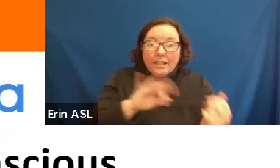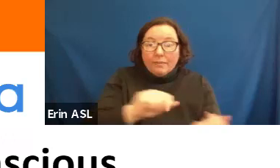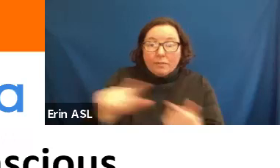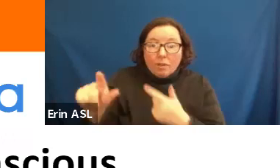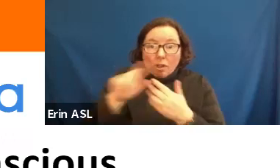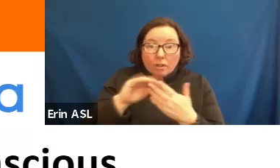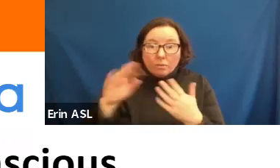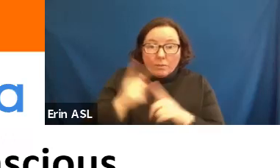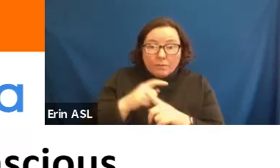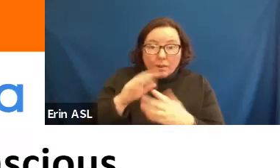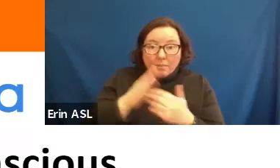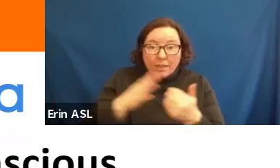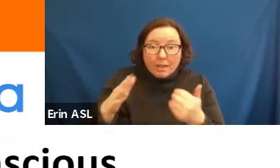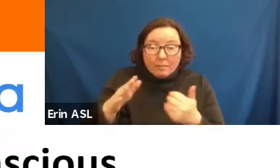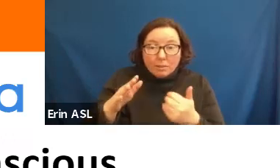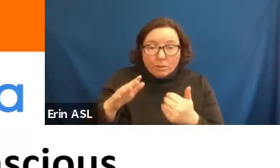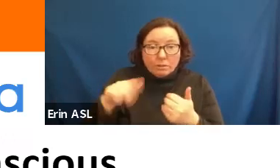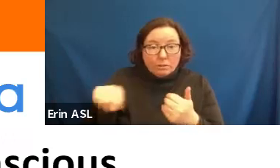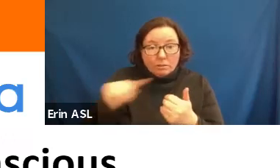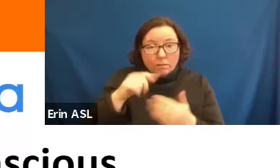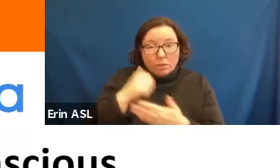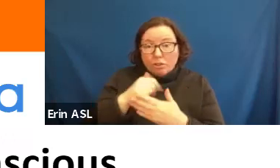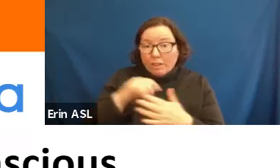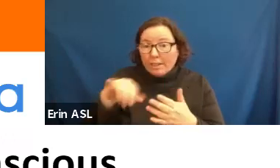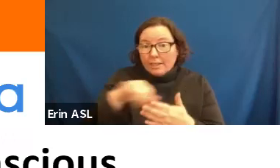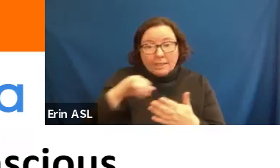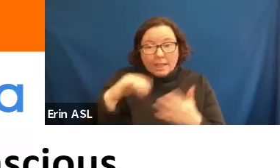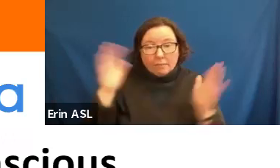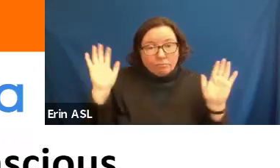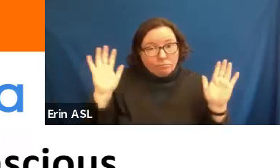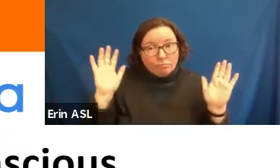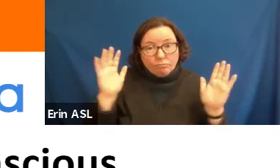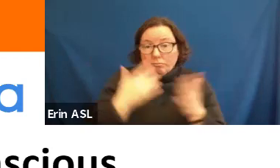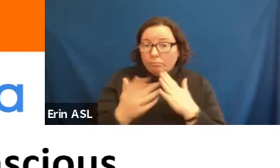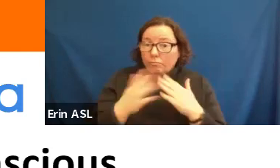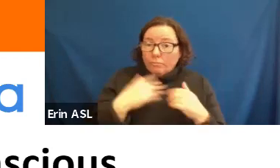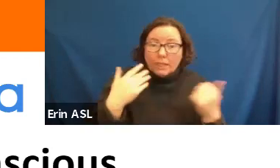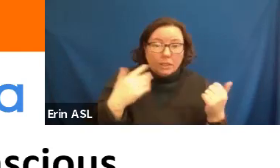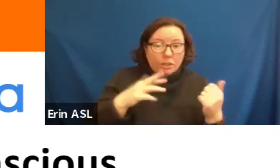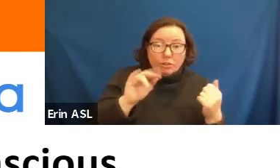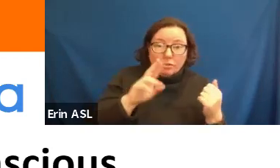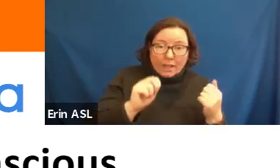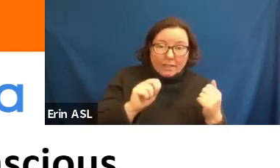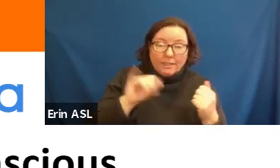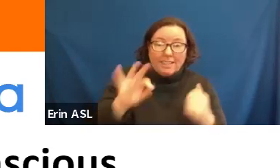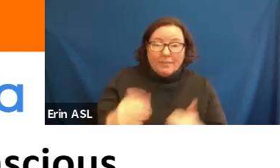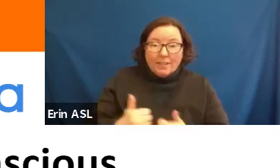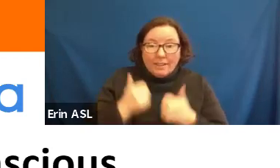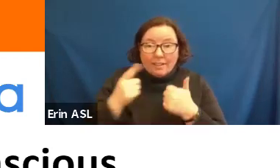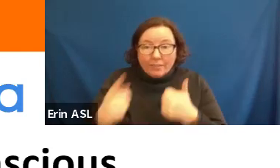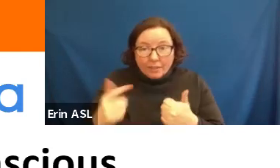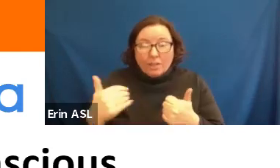students from those neighborhoods or schools were treated the same regardless of their race.